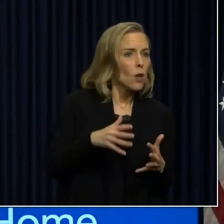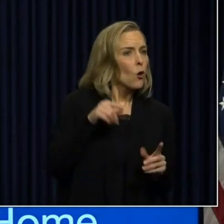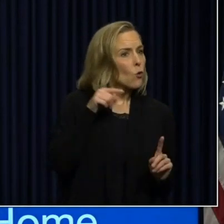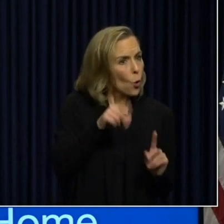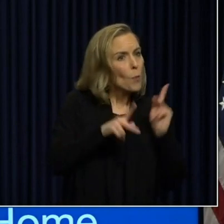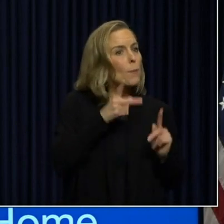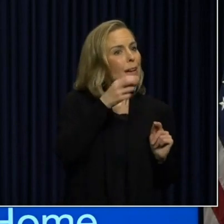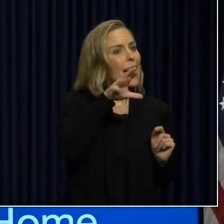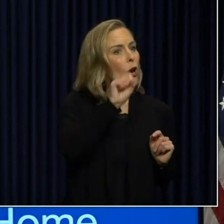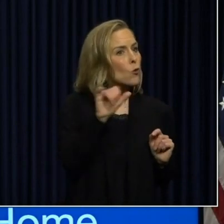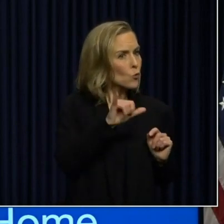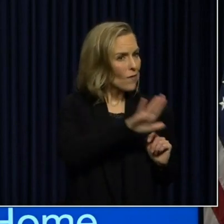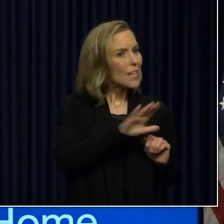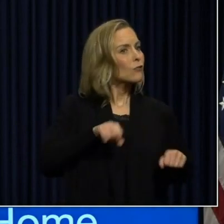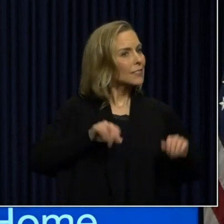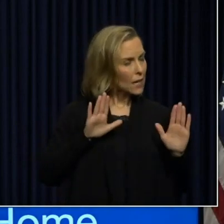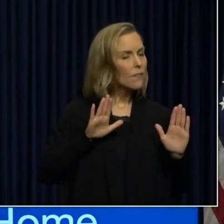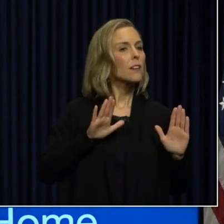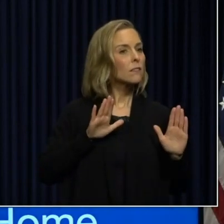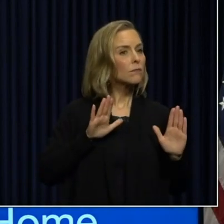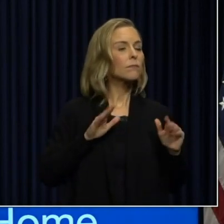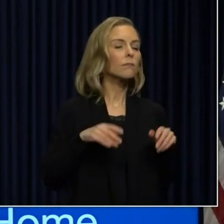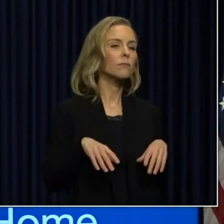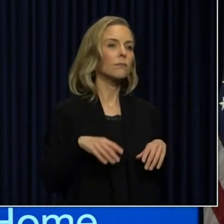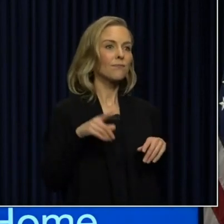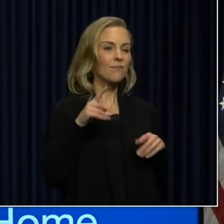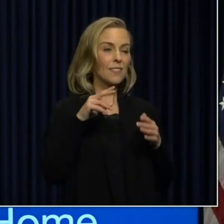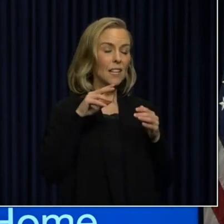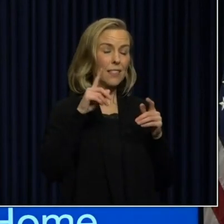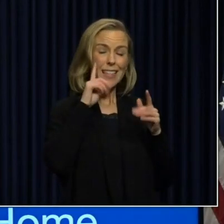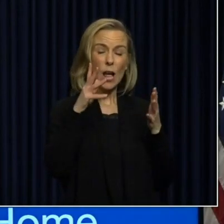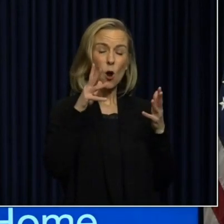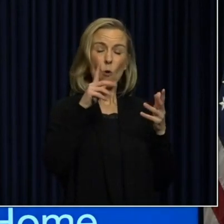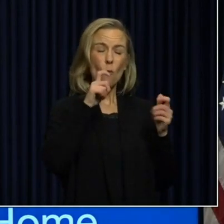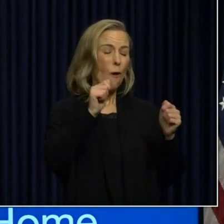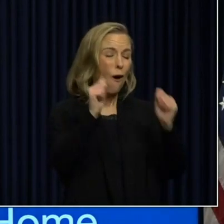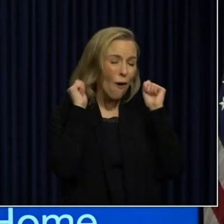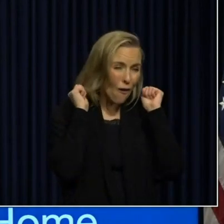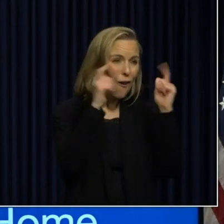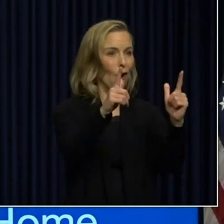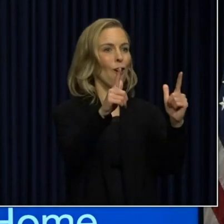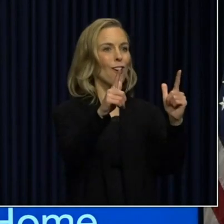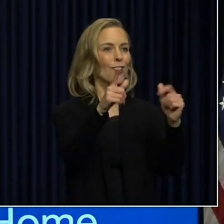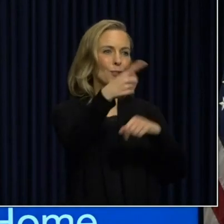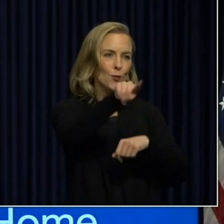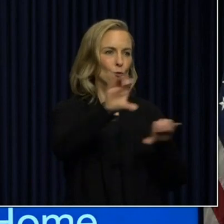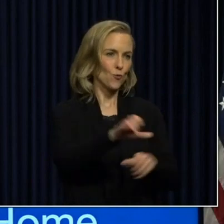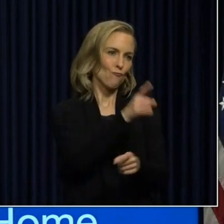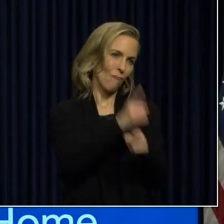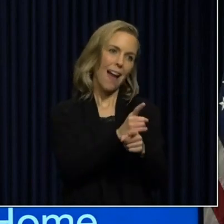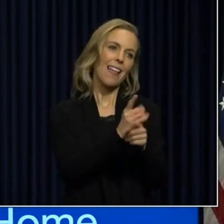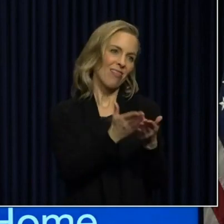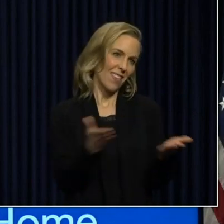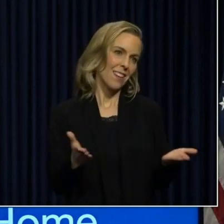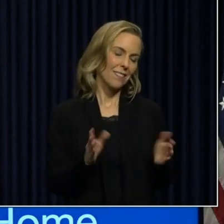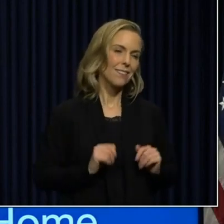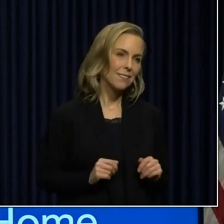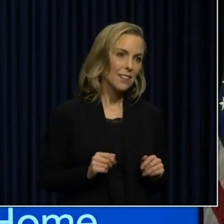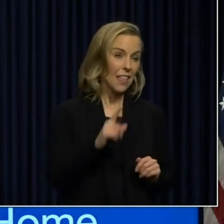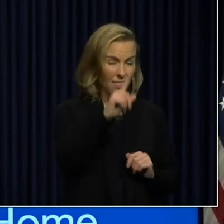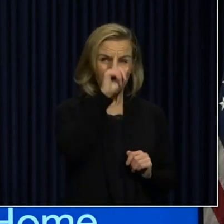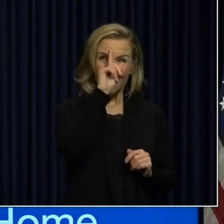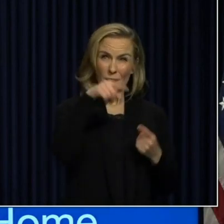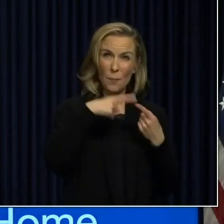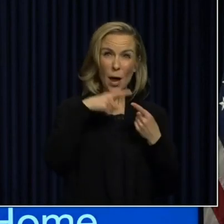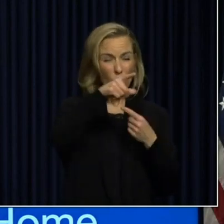heroes for their sacrifice. And then we have everybody who every day does the right thing. Think about it.